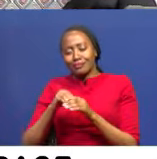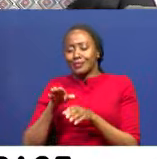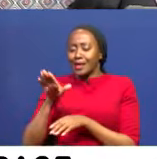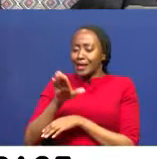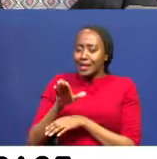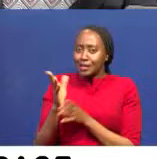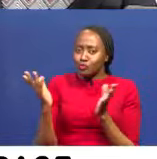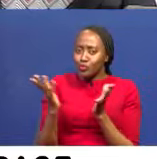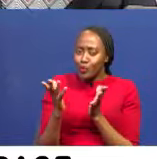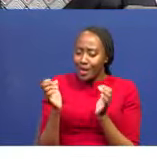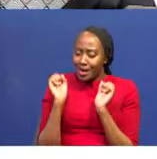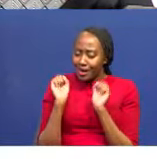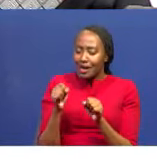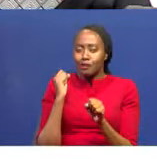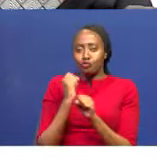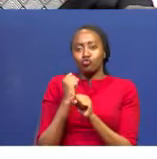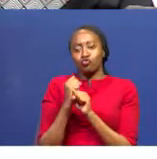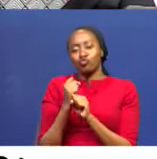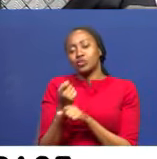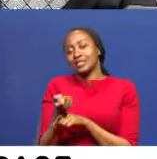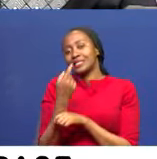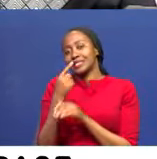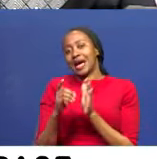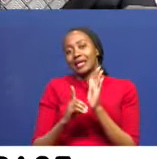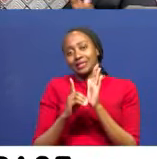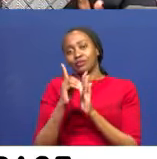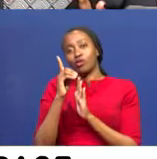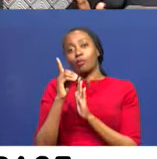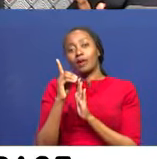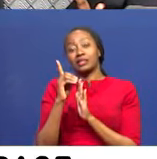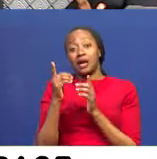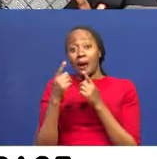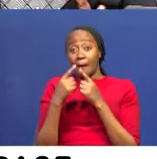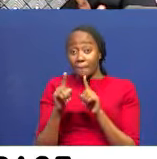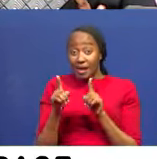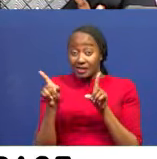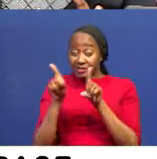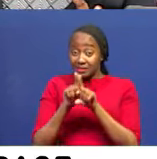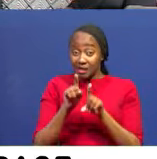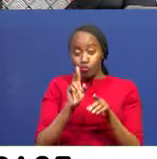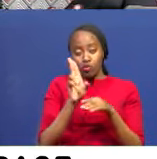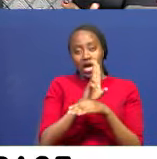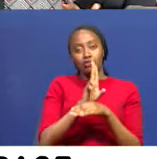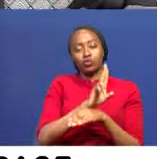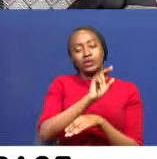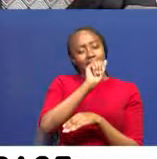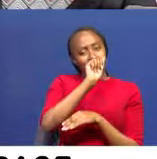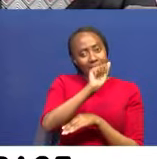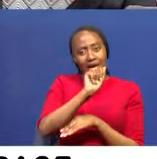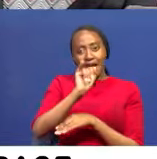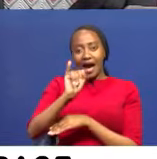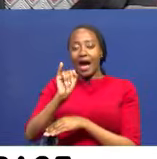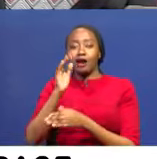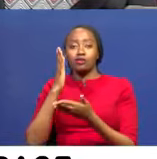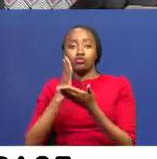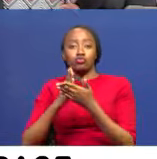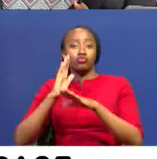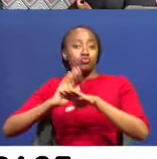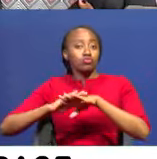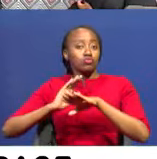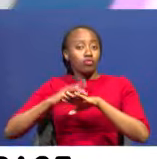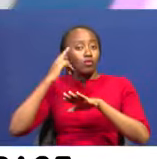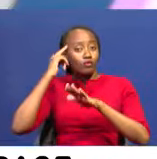where they can do the drug development aspects. And now utilizing also AI. AI is now a big thing in drug development,